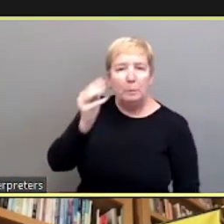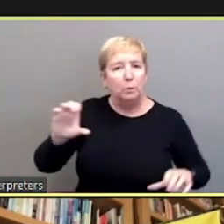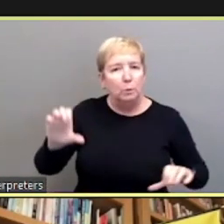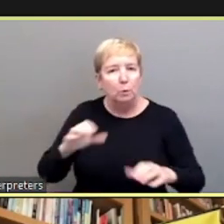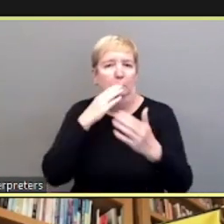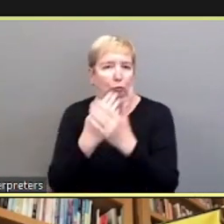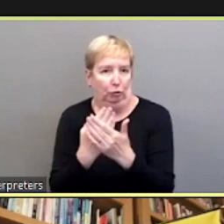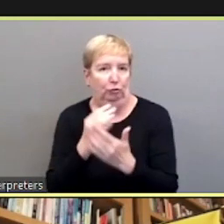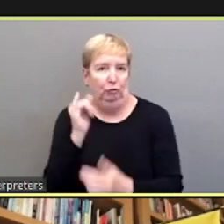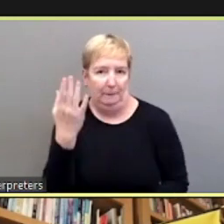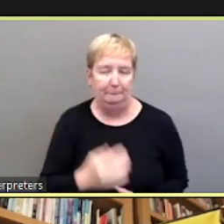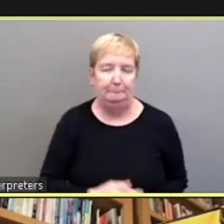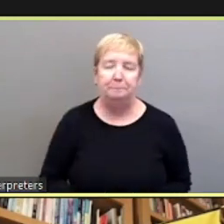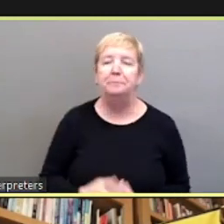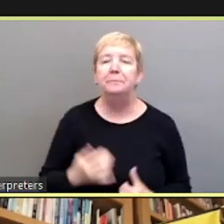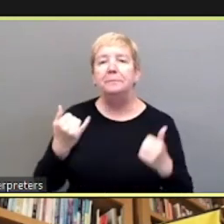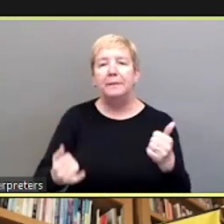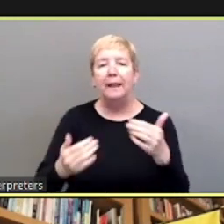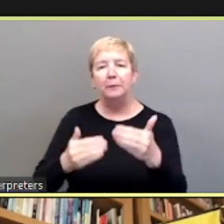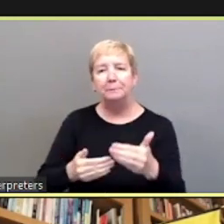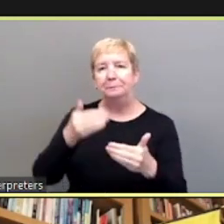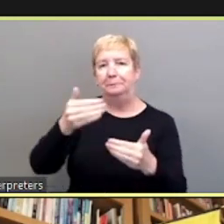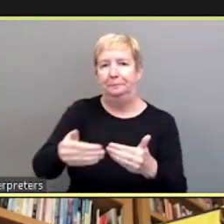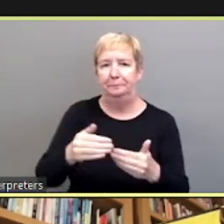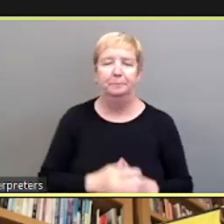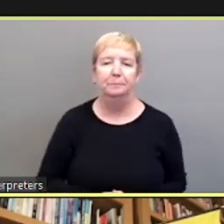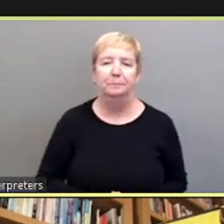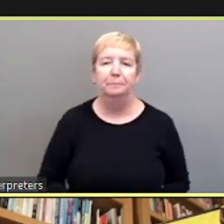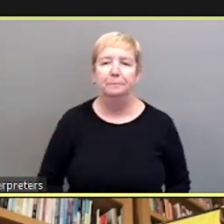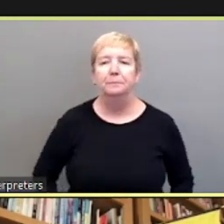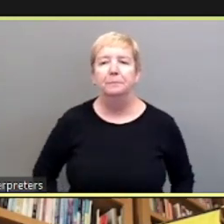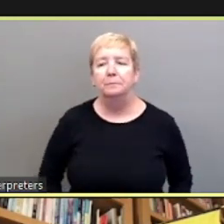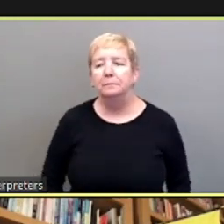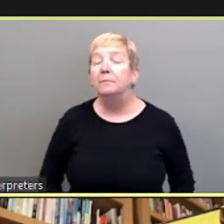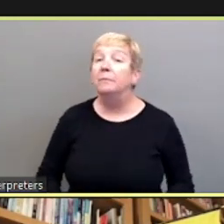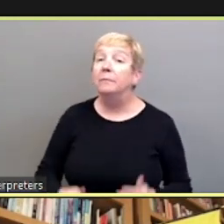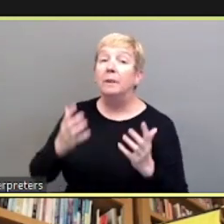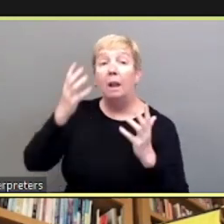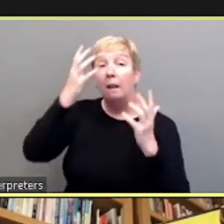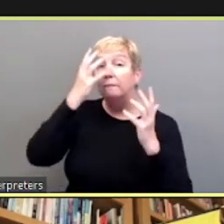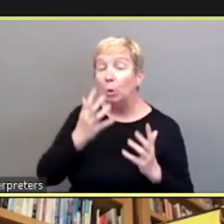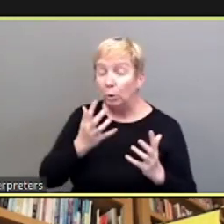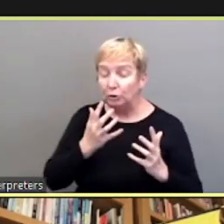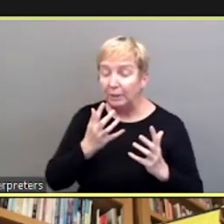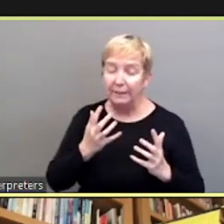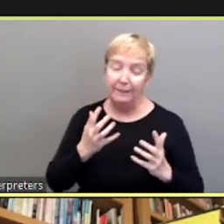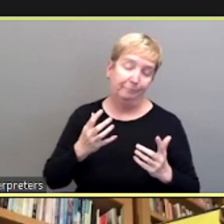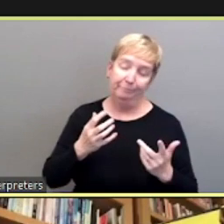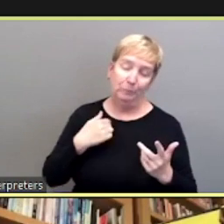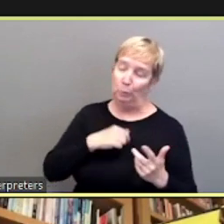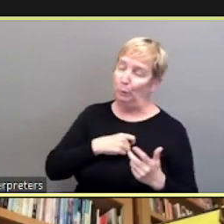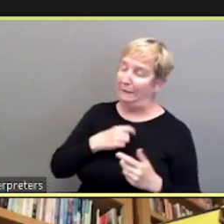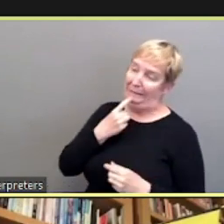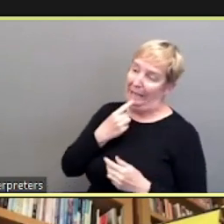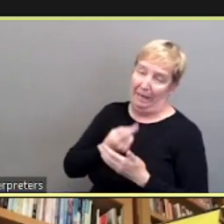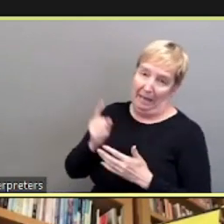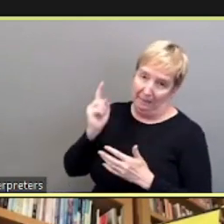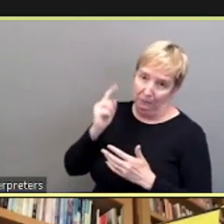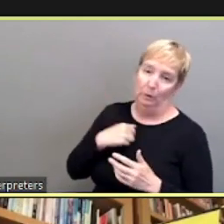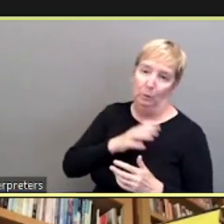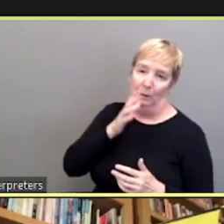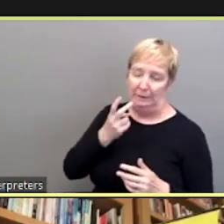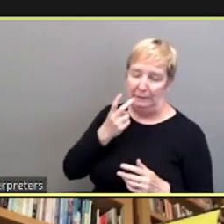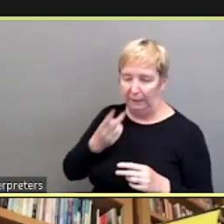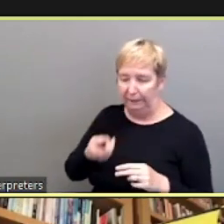slide. And unfortunately, we are continuing as predicted last week. I told you we'd see an uptick in